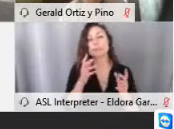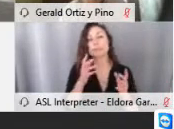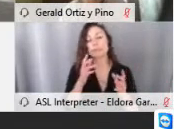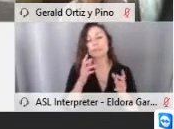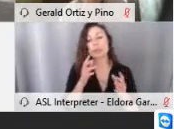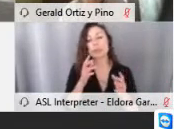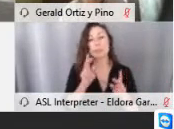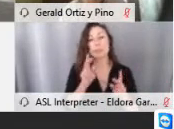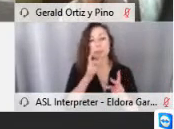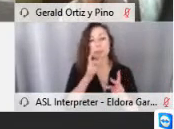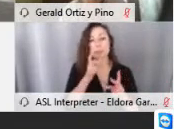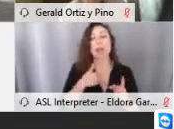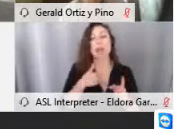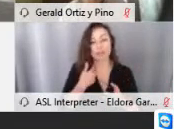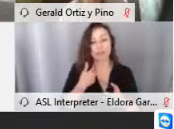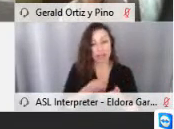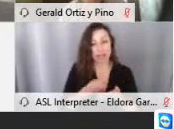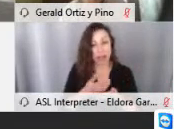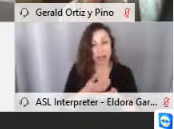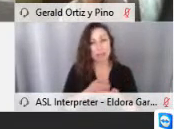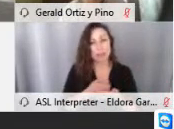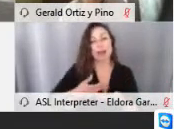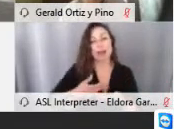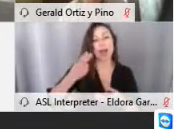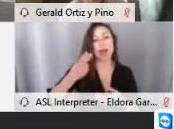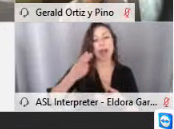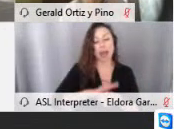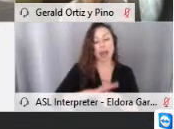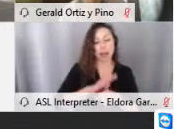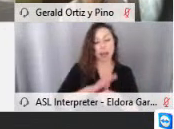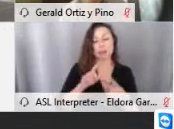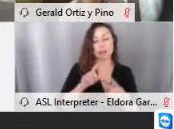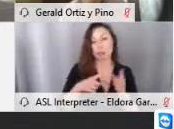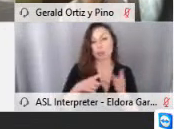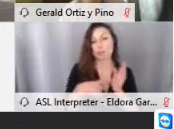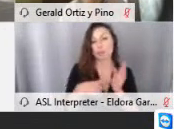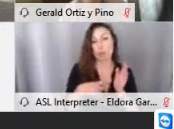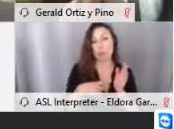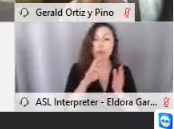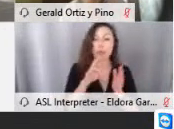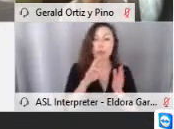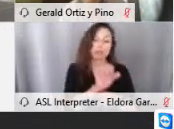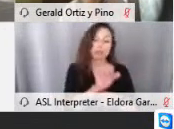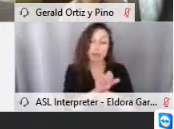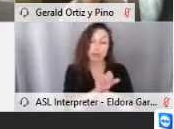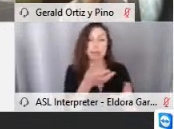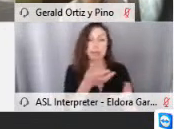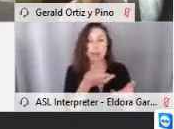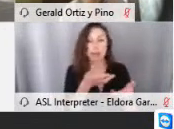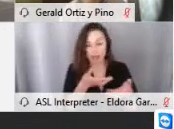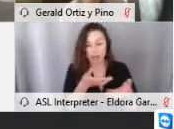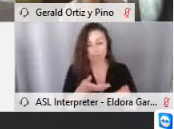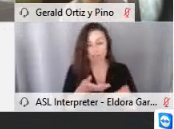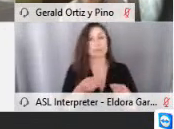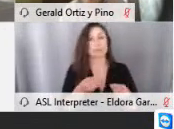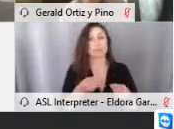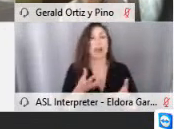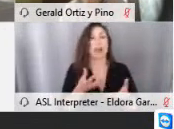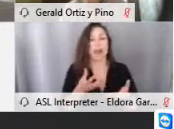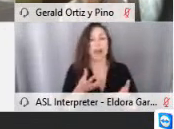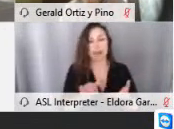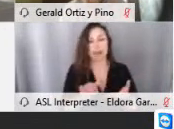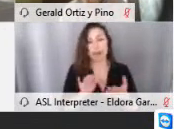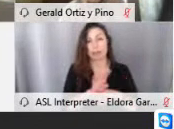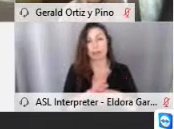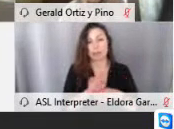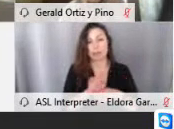people who have incomes that are high enough to afford, or jobs that allow them to get commercial insurance. Whereas